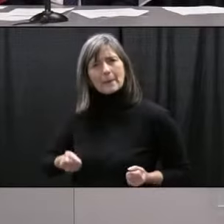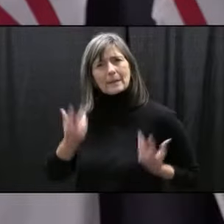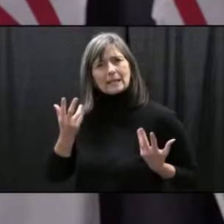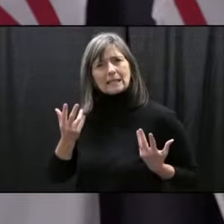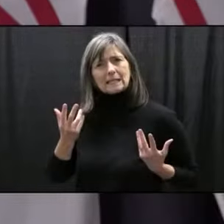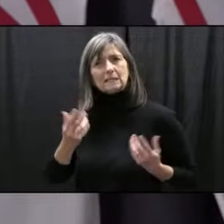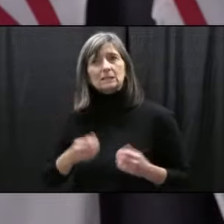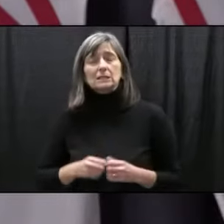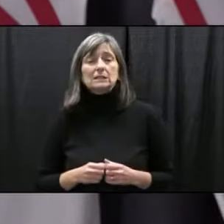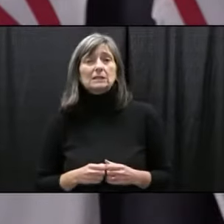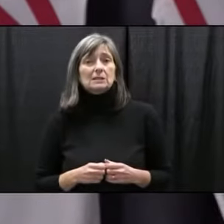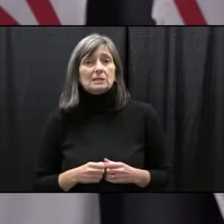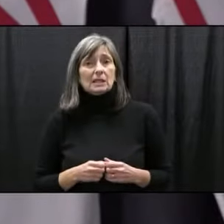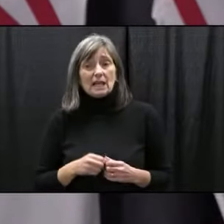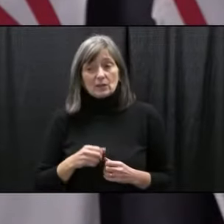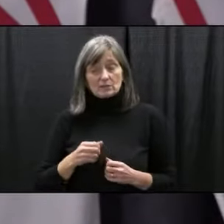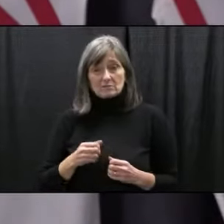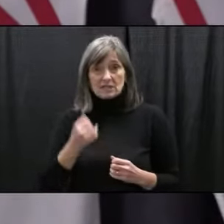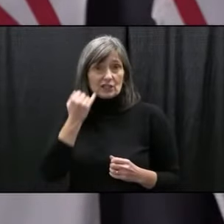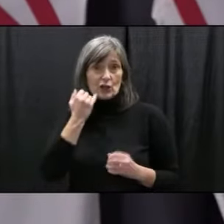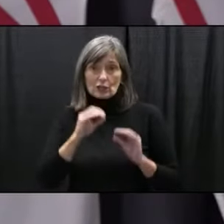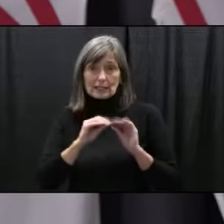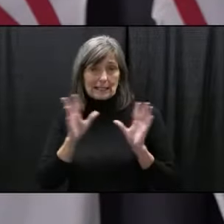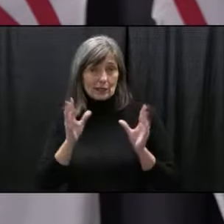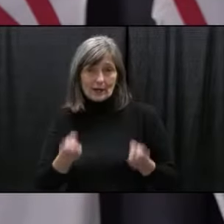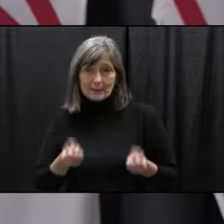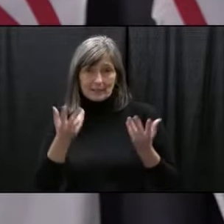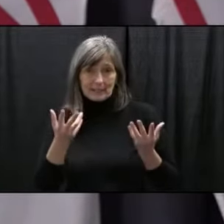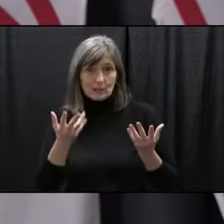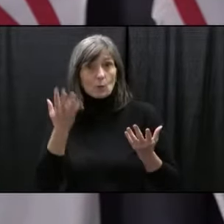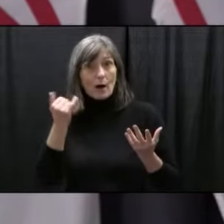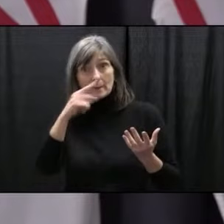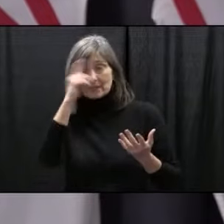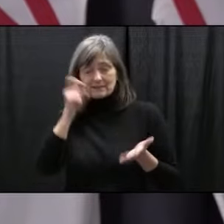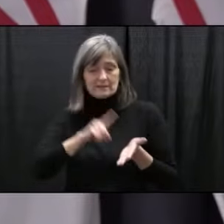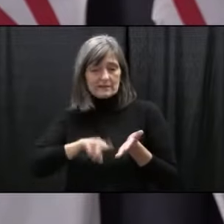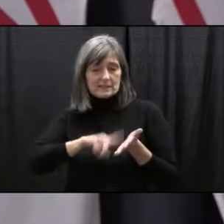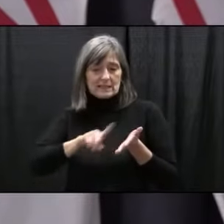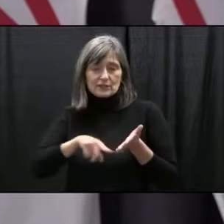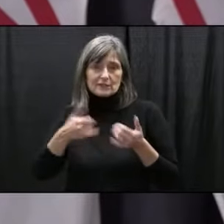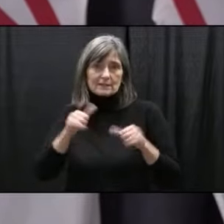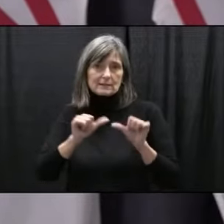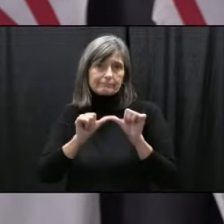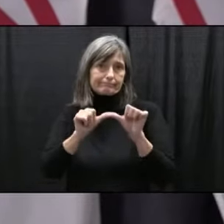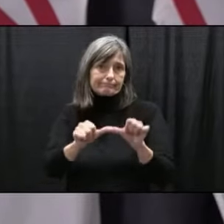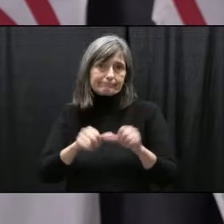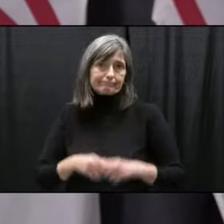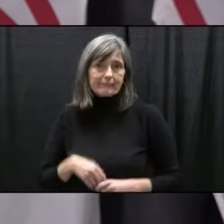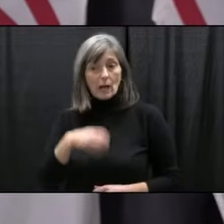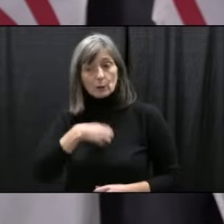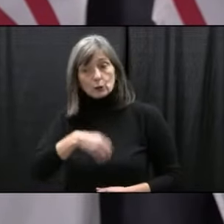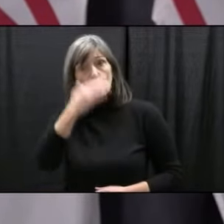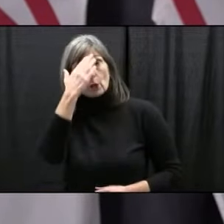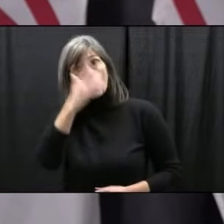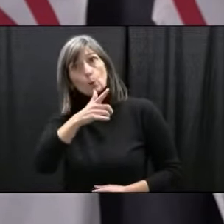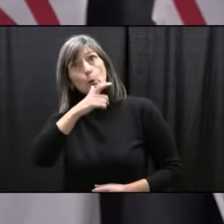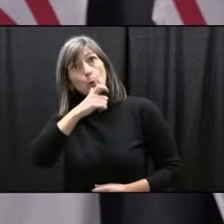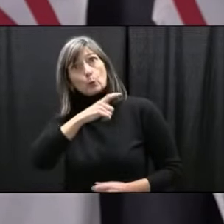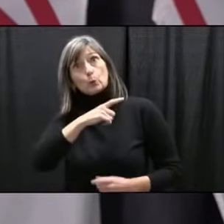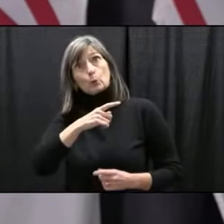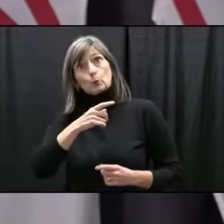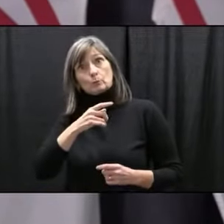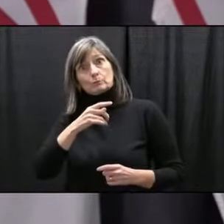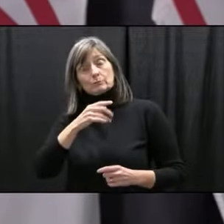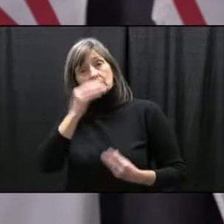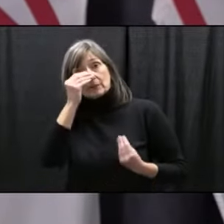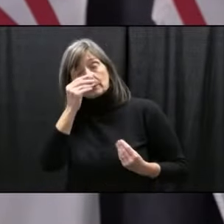We don't have a clear answer just yet because it's an active investigation ongoing, Patrick. I mean, we all wish that we did, but we don't. And out of an